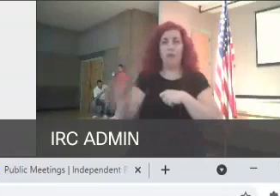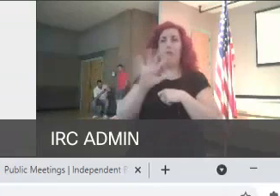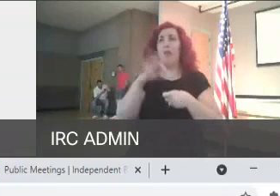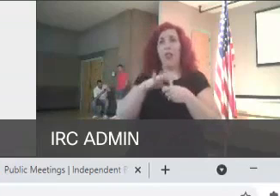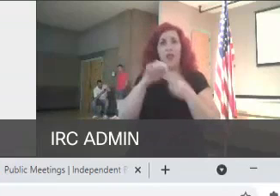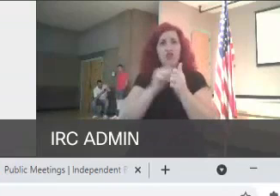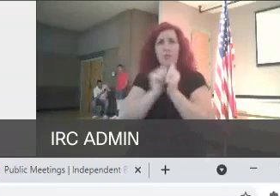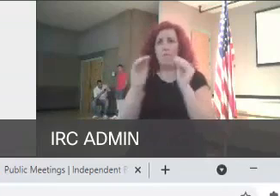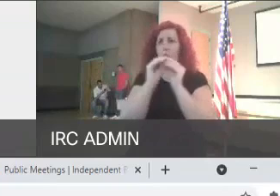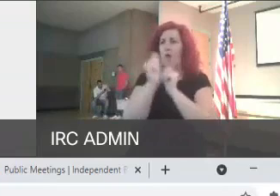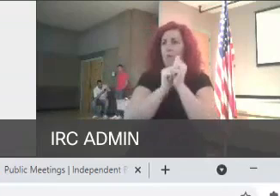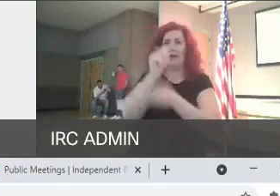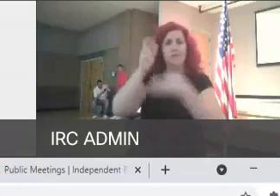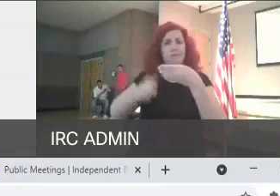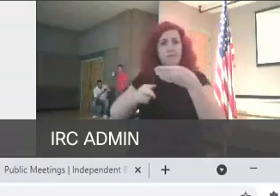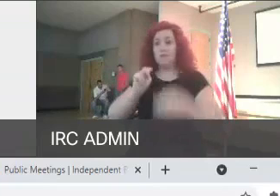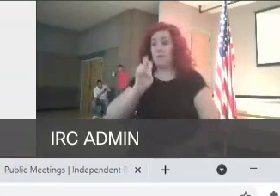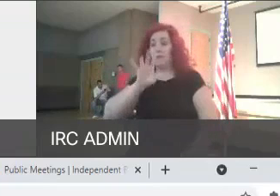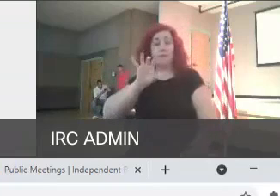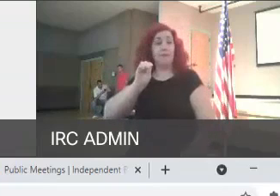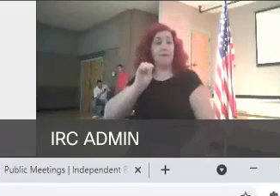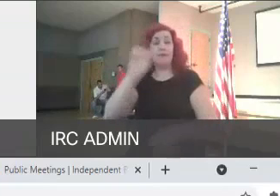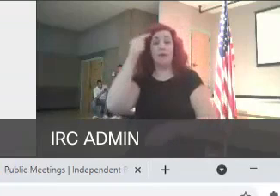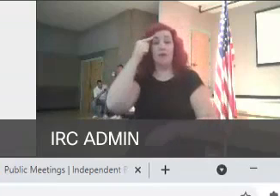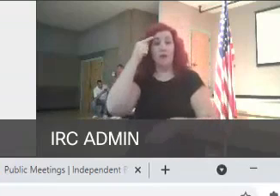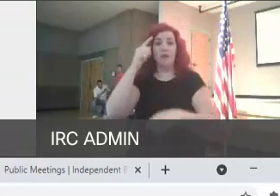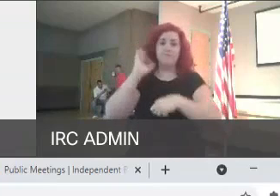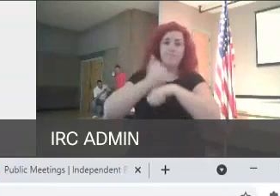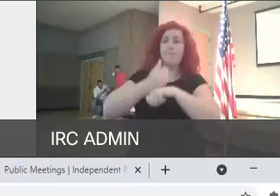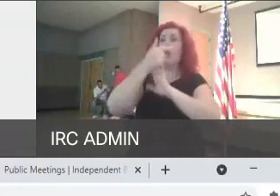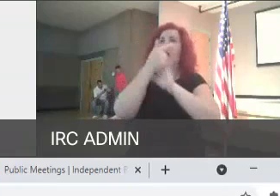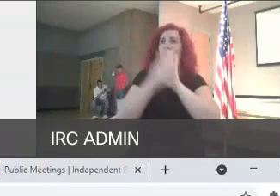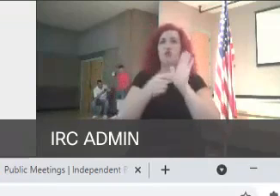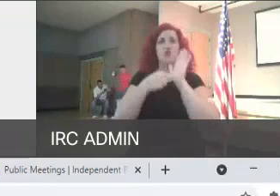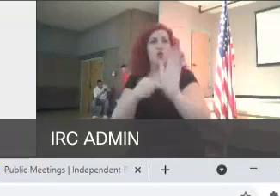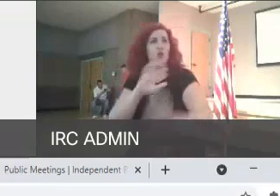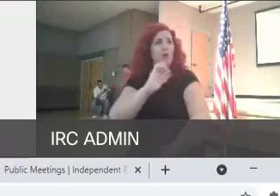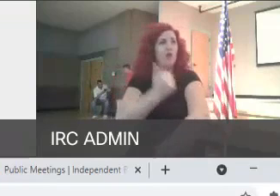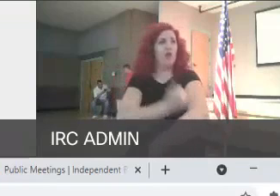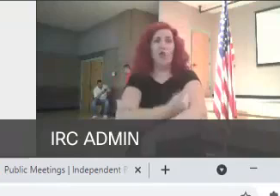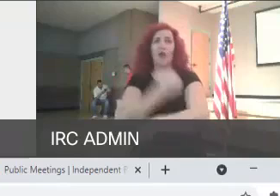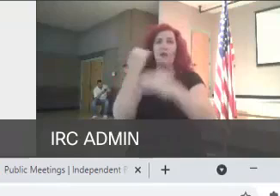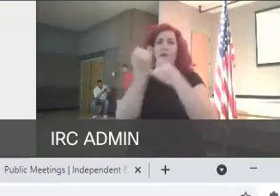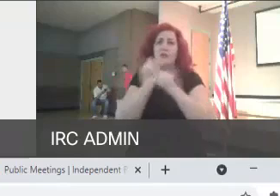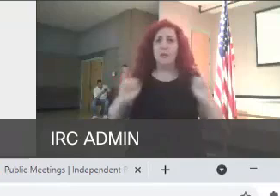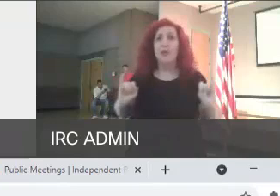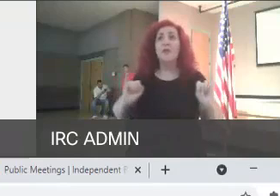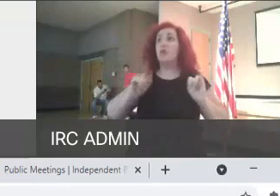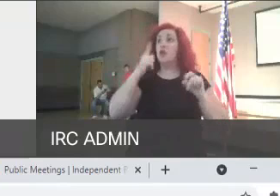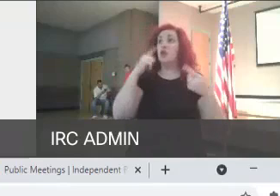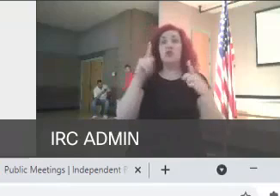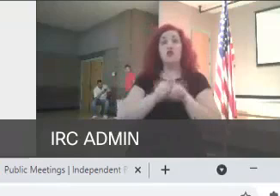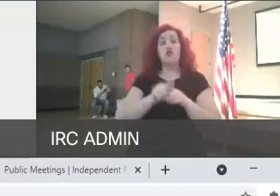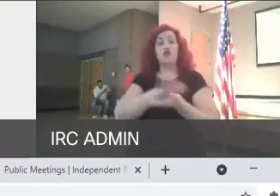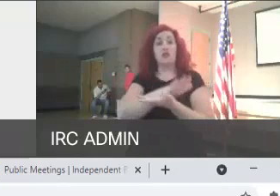outcome. The Navajo government has codified its laws to exercise its authority and sovereignty. The treaties and agreements appear to